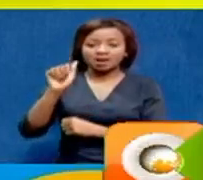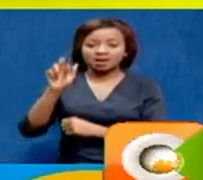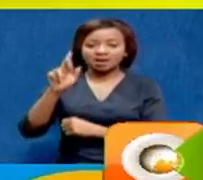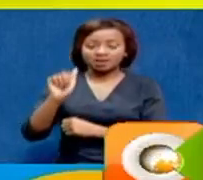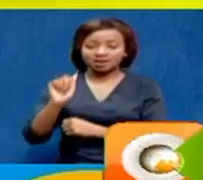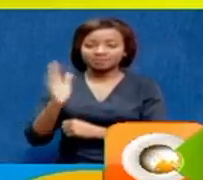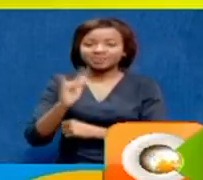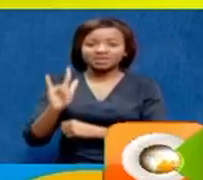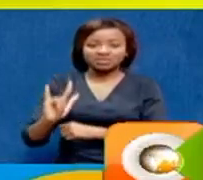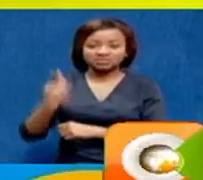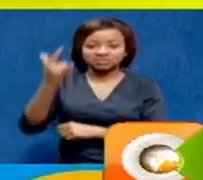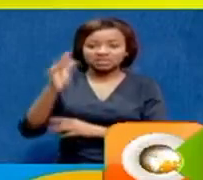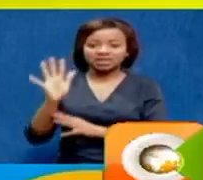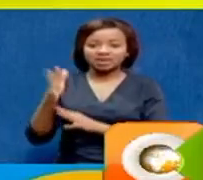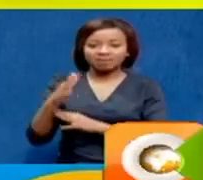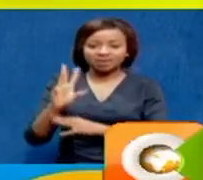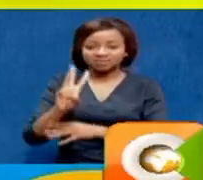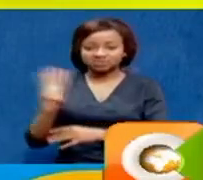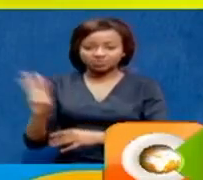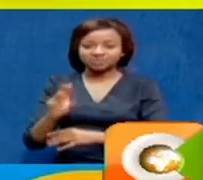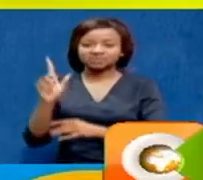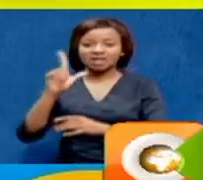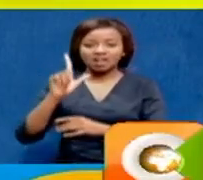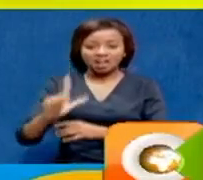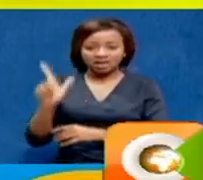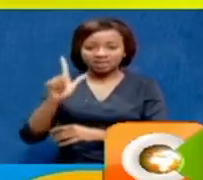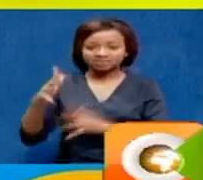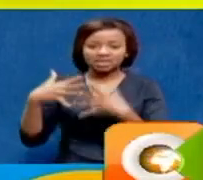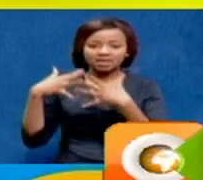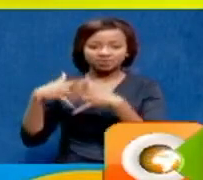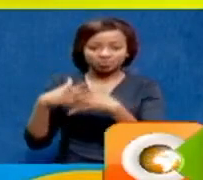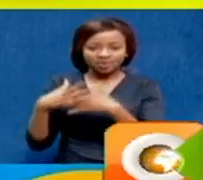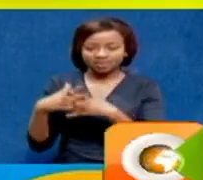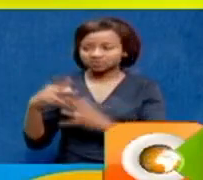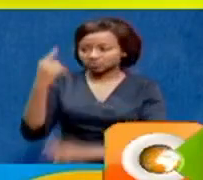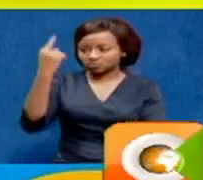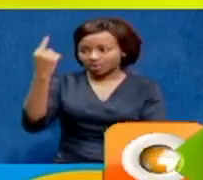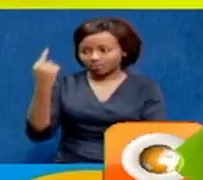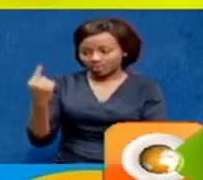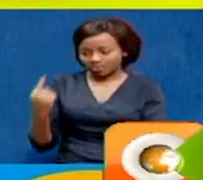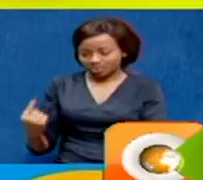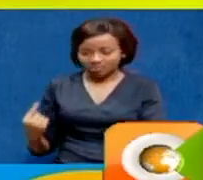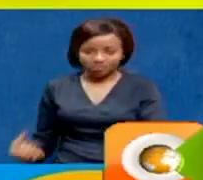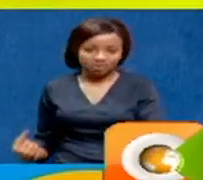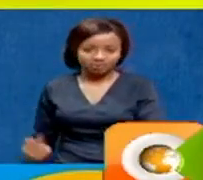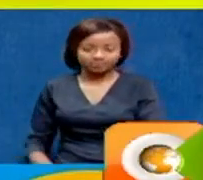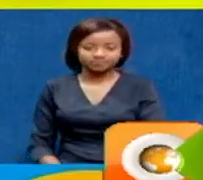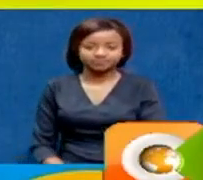West, Eastleigh, Ruaraka, Langata, and Westlands each had 1 case.